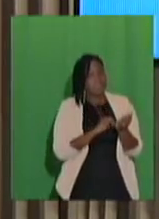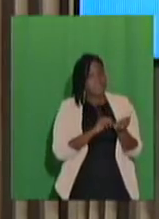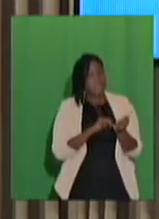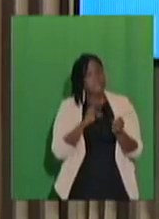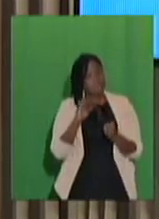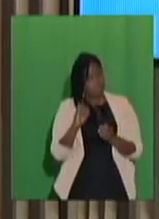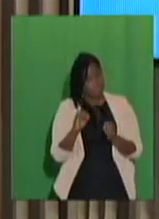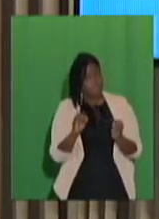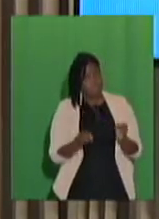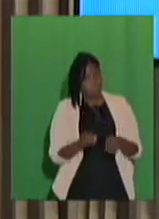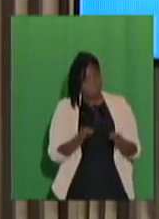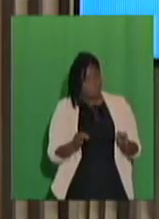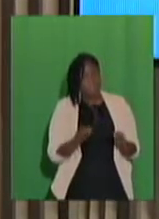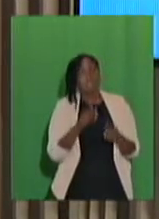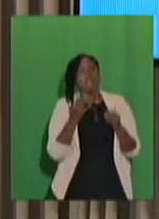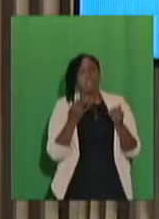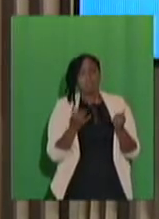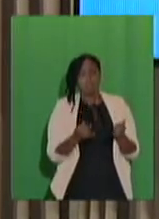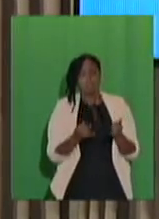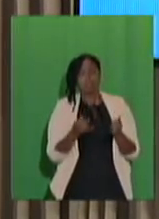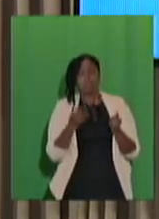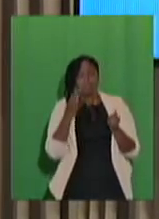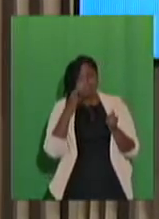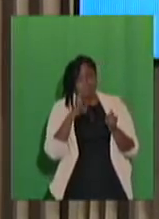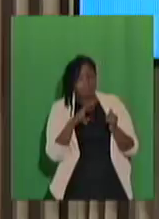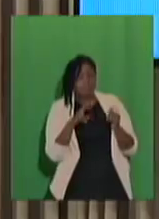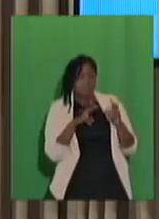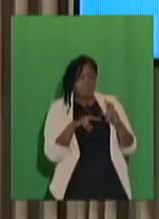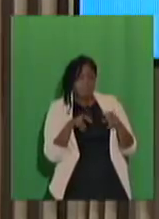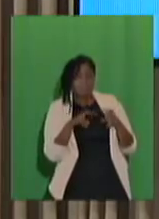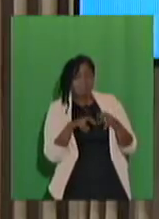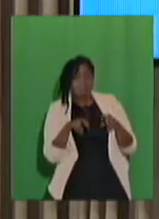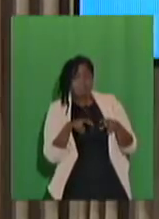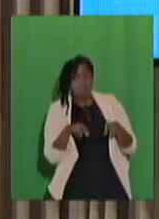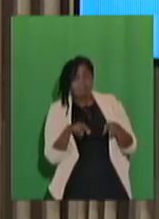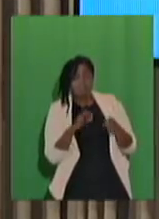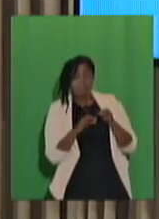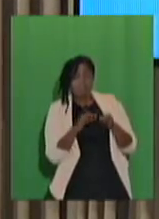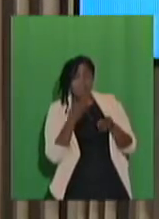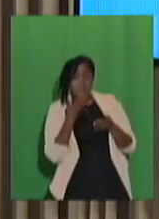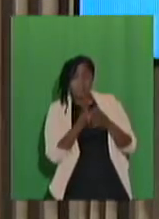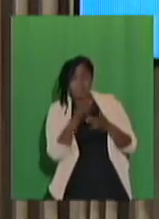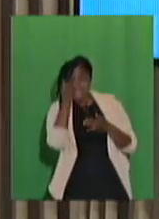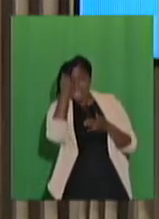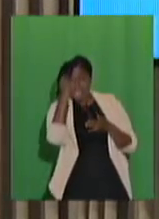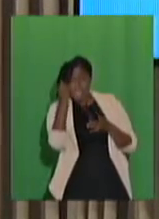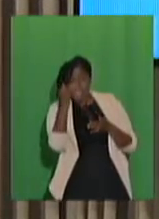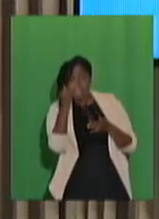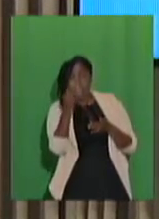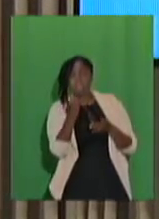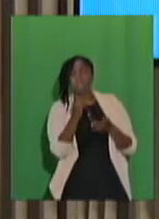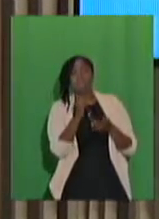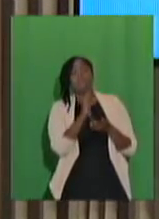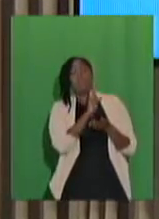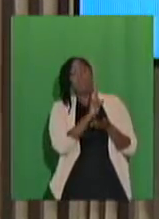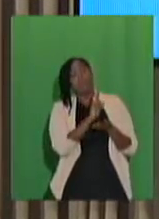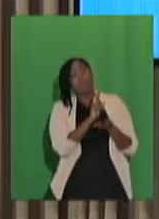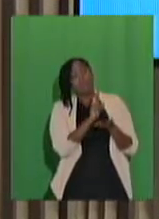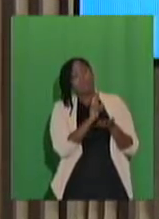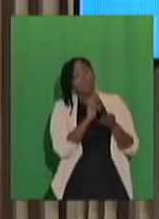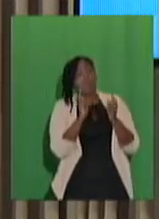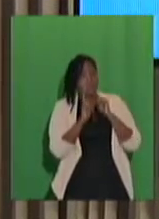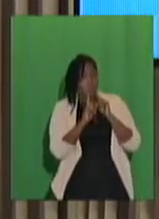committee, will be looking at in conjunction with the University of the West Indies to come up with